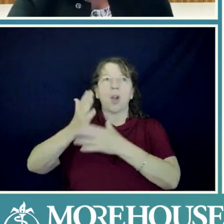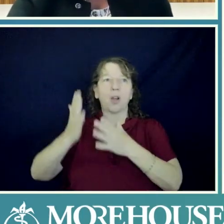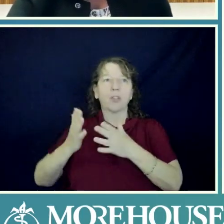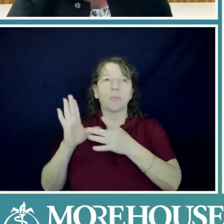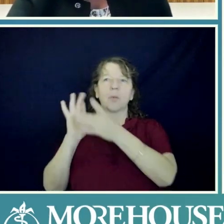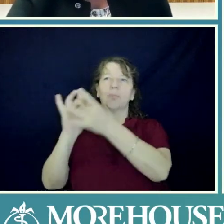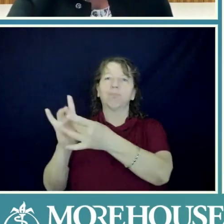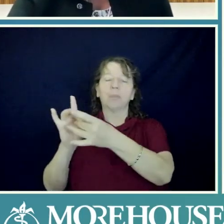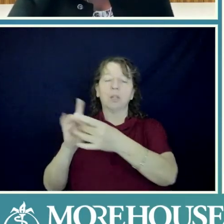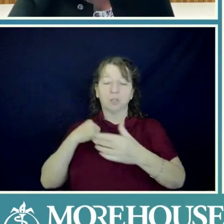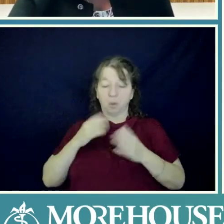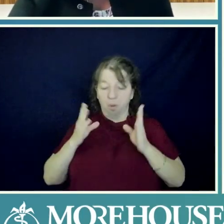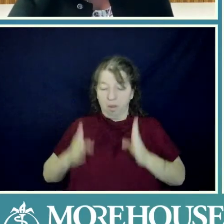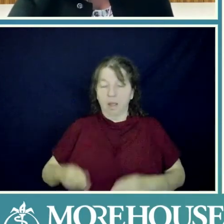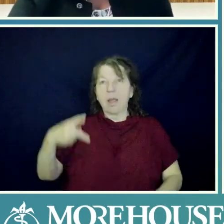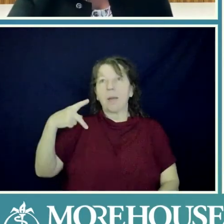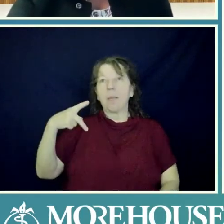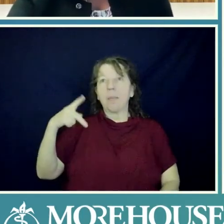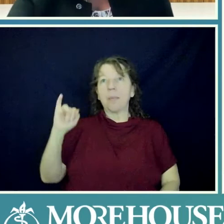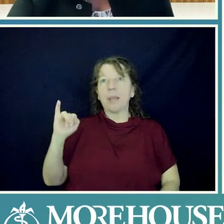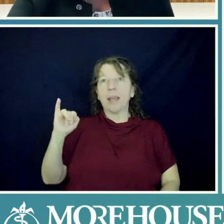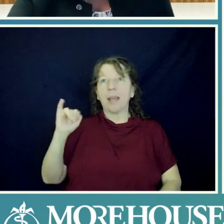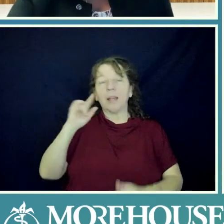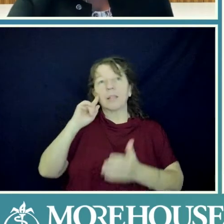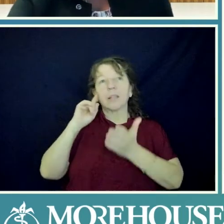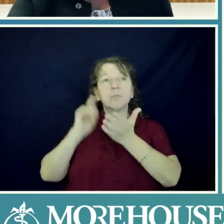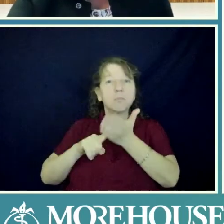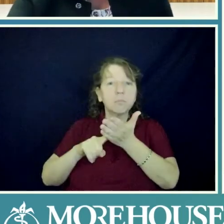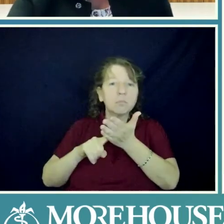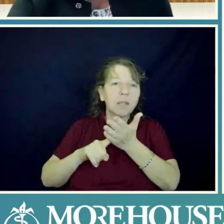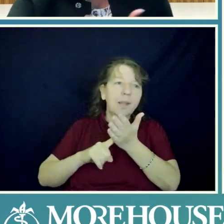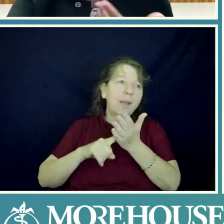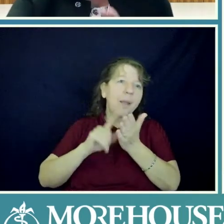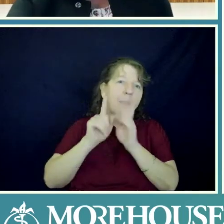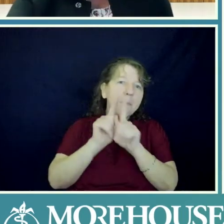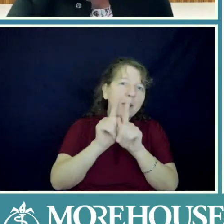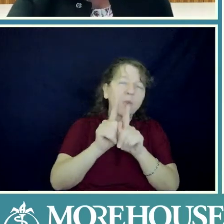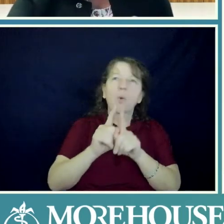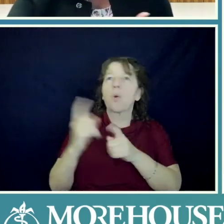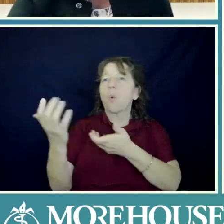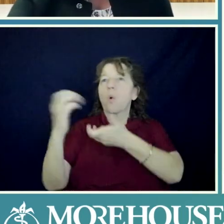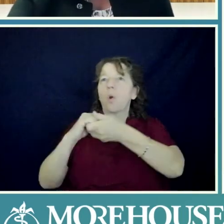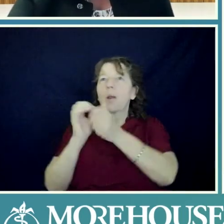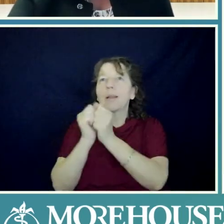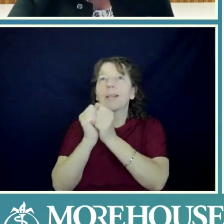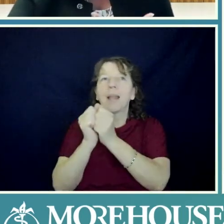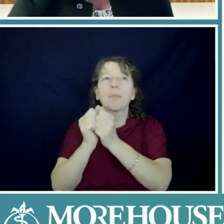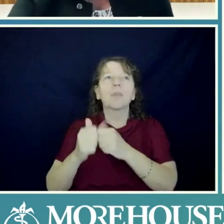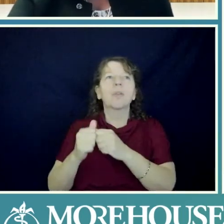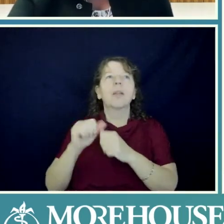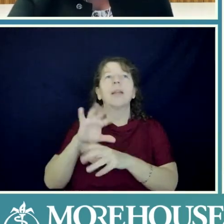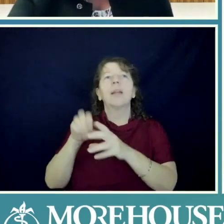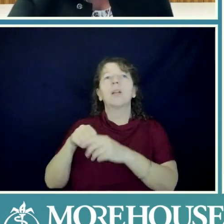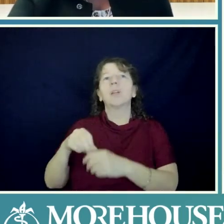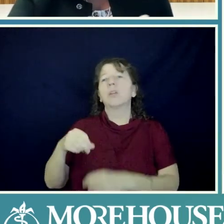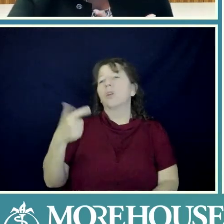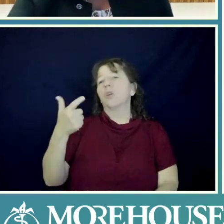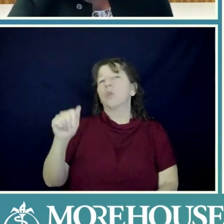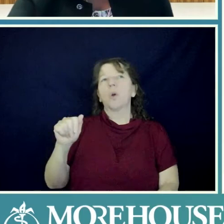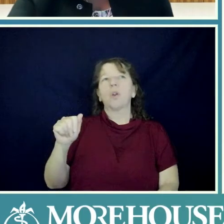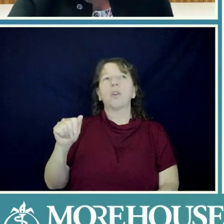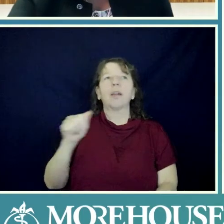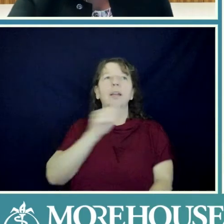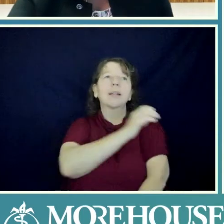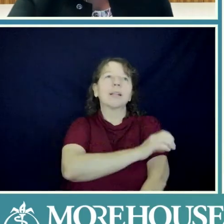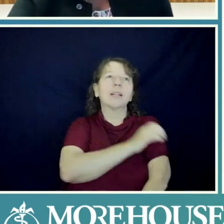investigators can identify mentors and collaborators, including the Georgia Clinical and Translational Science